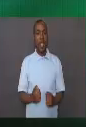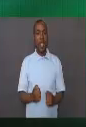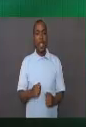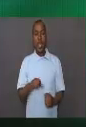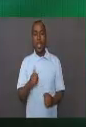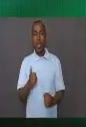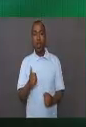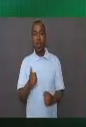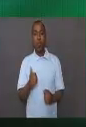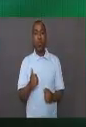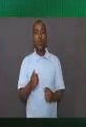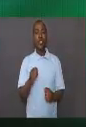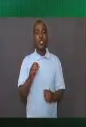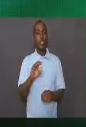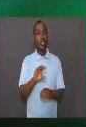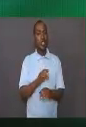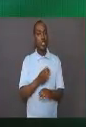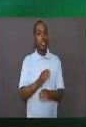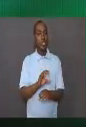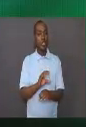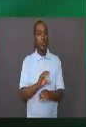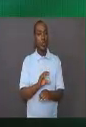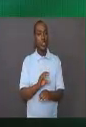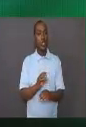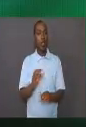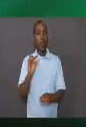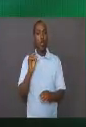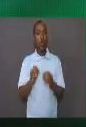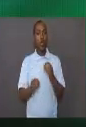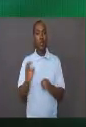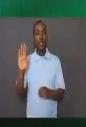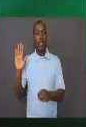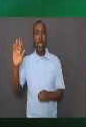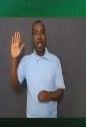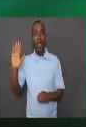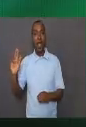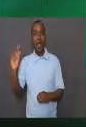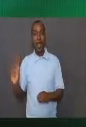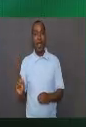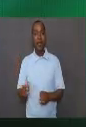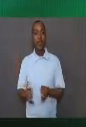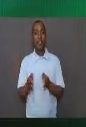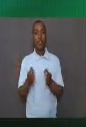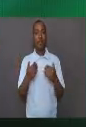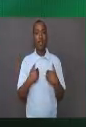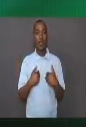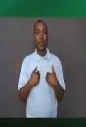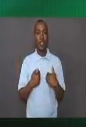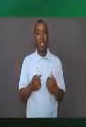the microorganisms to the agar, which is called the inoculating